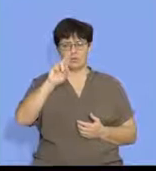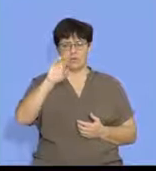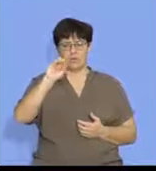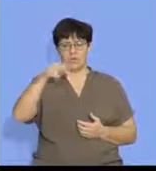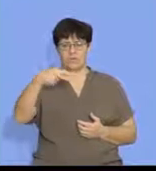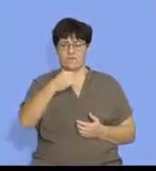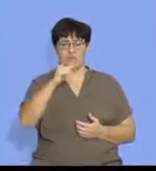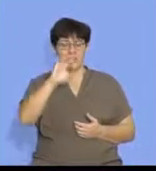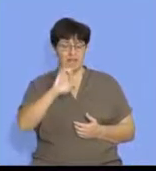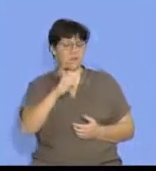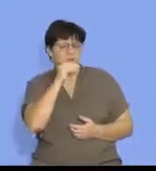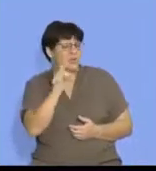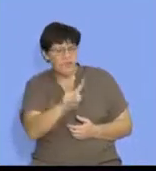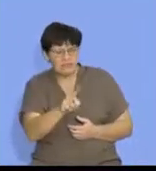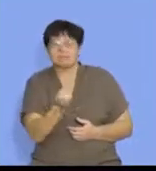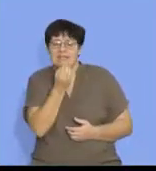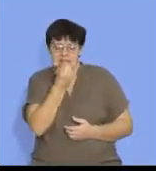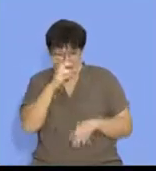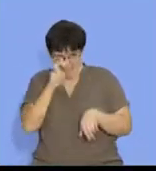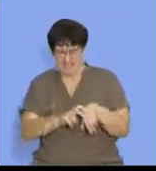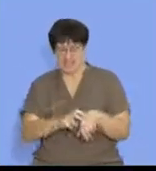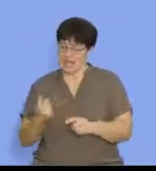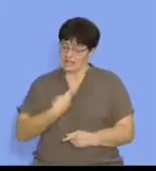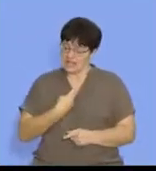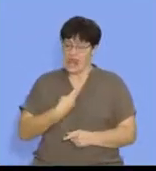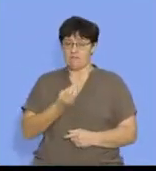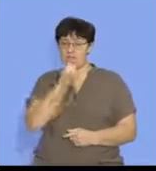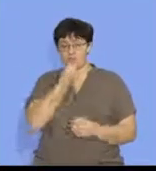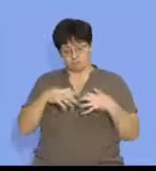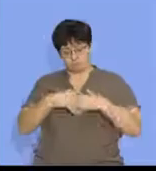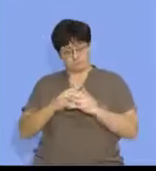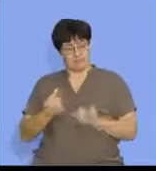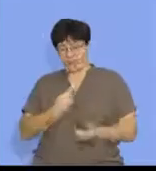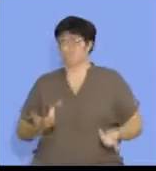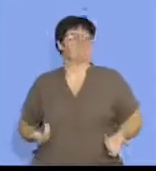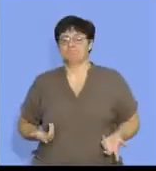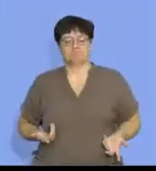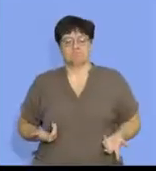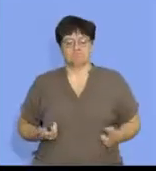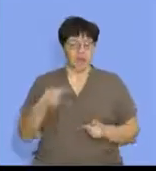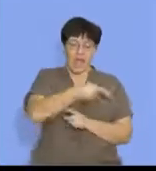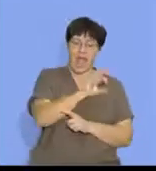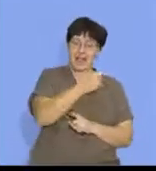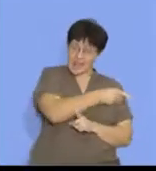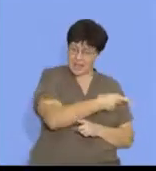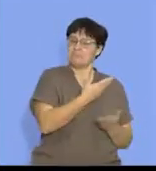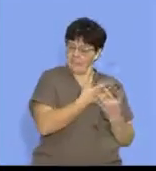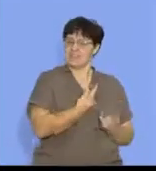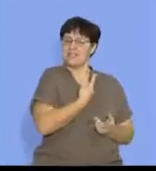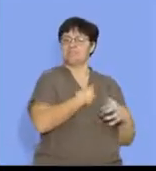eat. They cannot make their own food. Whereas the algae could, the animal